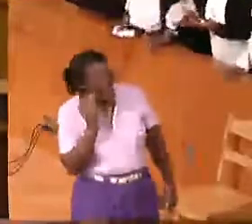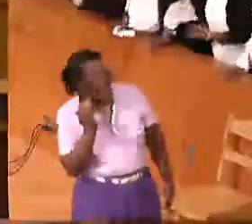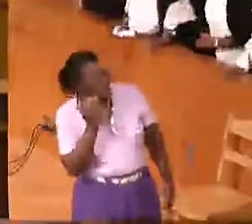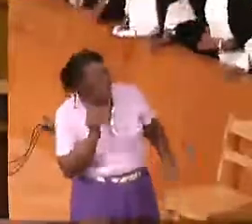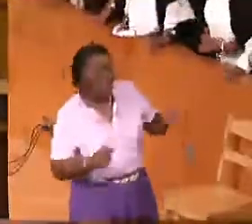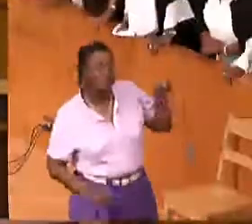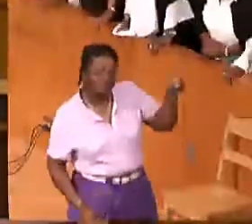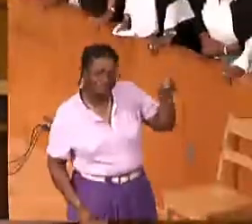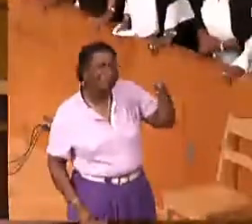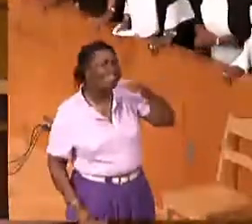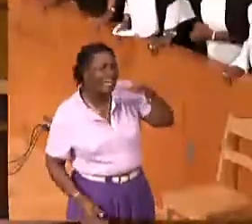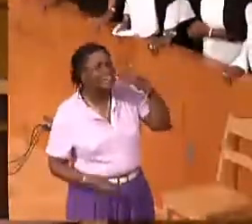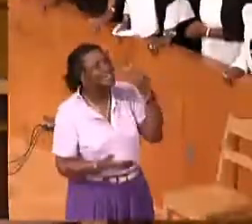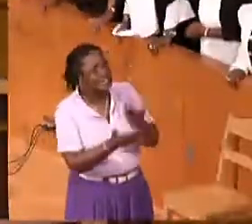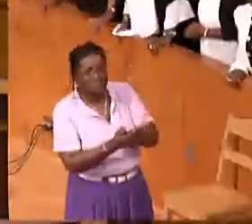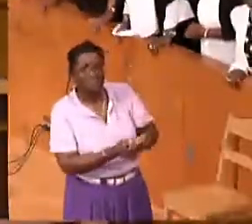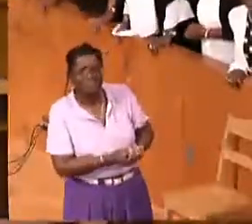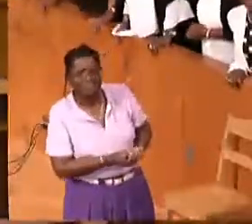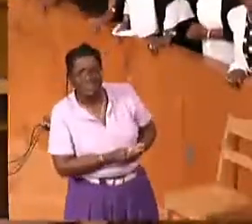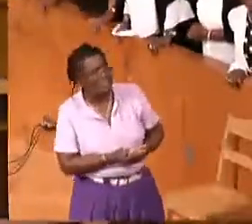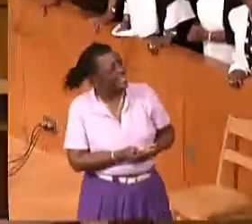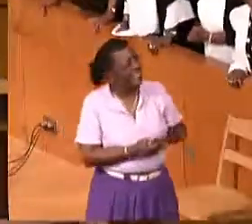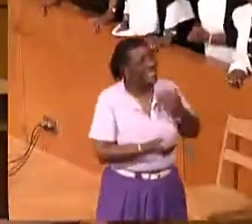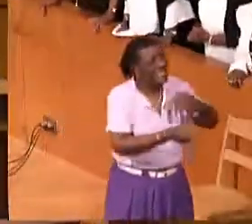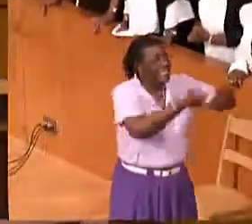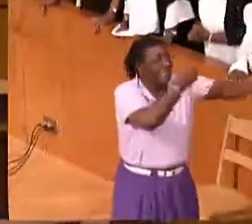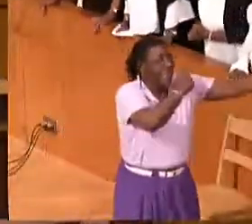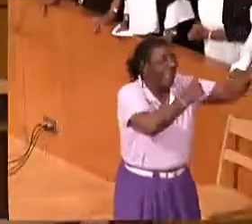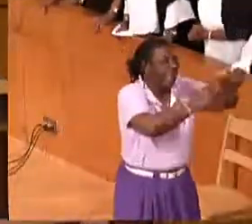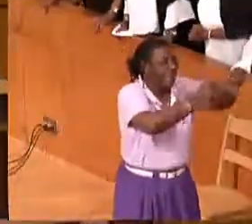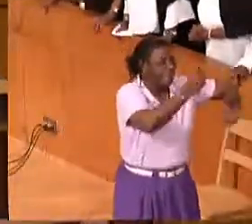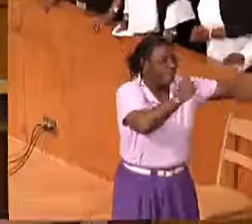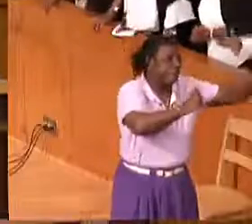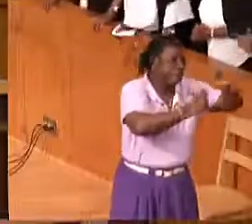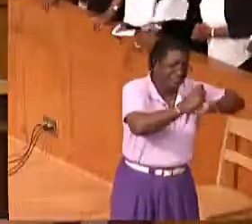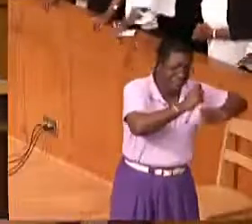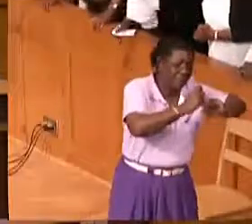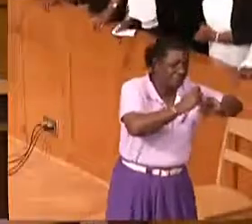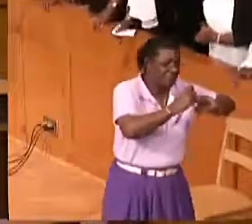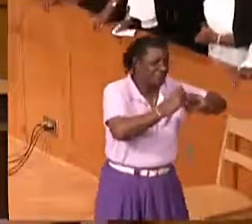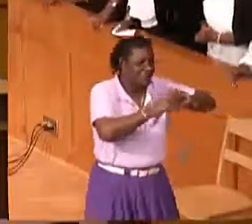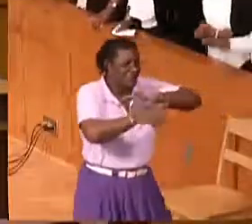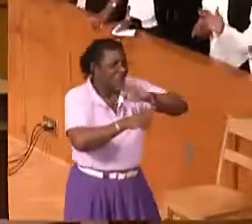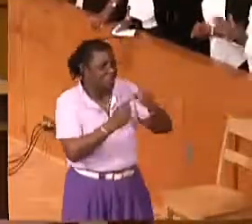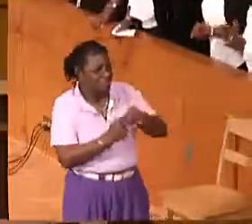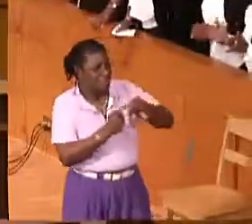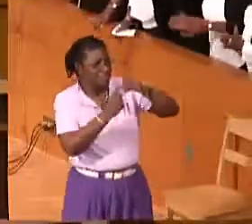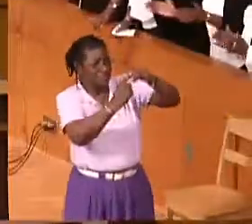what the Lord gave me. I'm going to use.